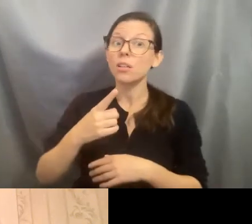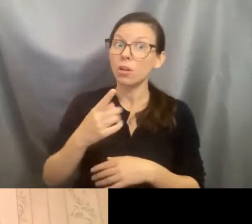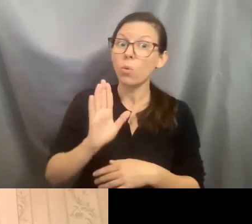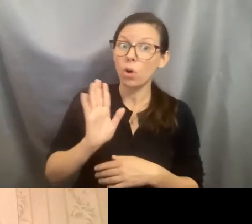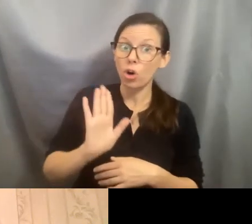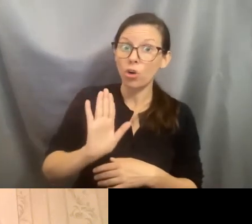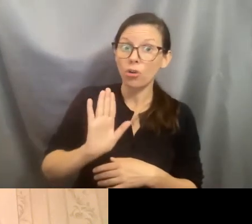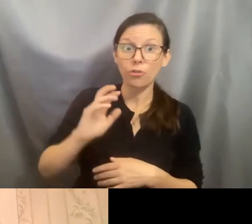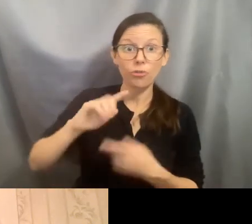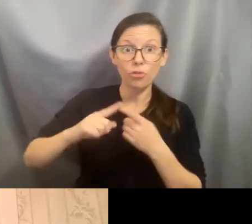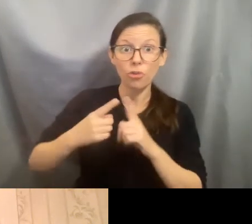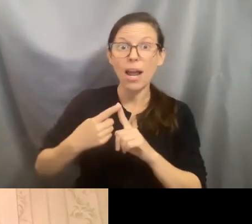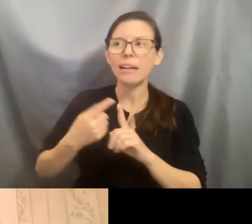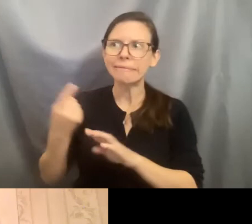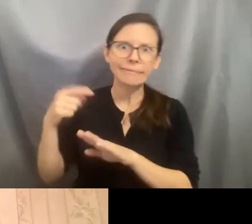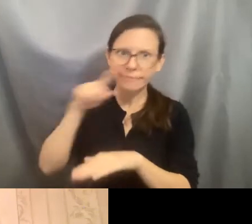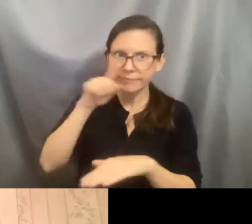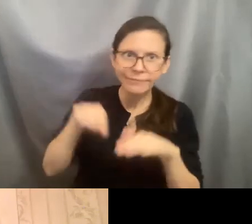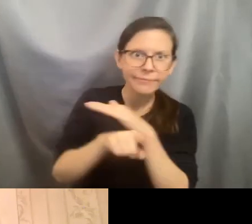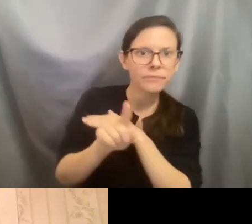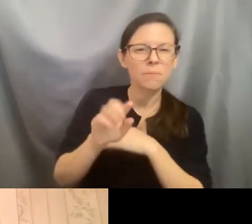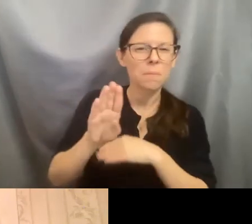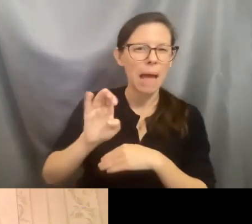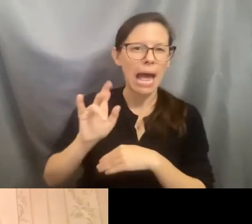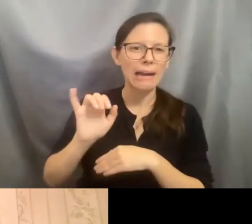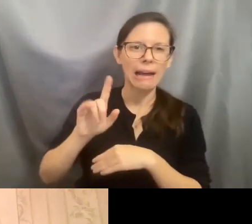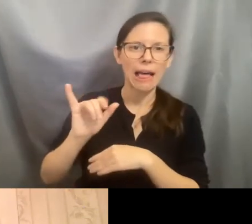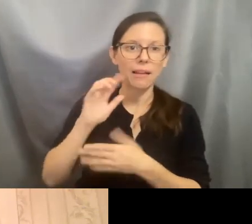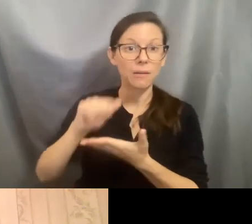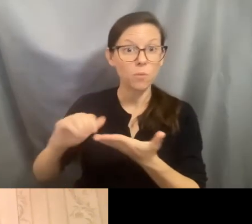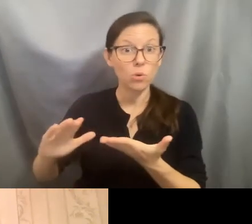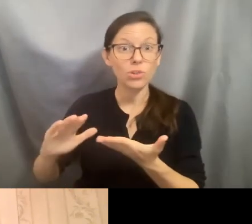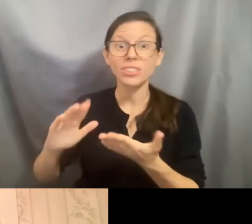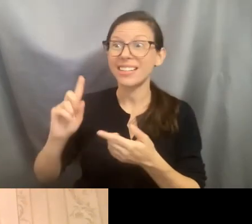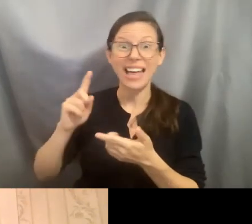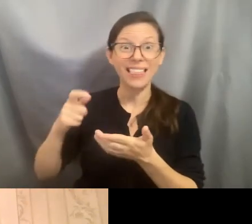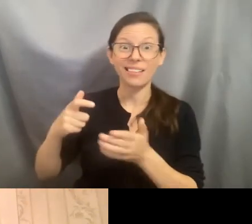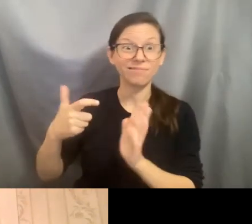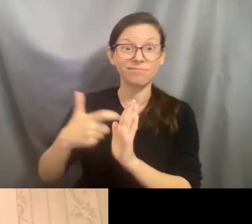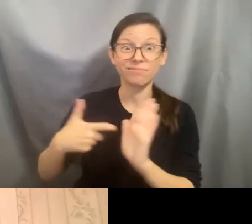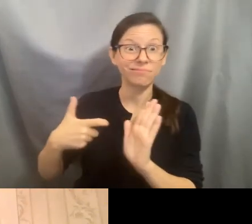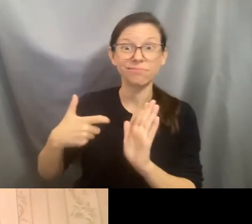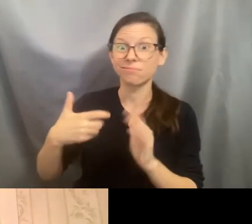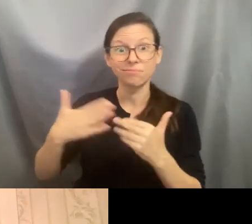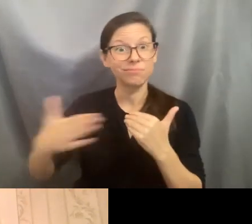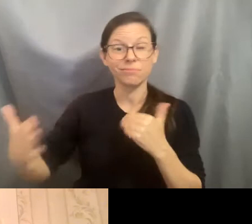again. So it's just, I think the voices of that generation would be really helpful too.